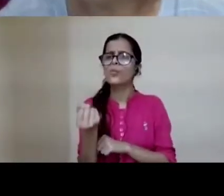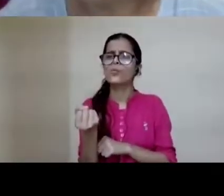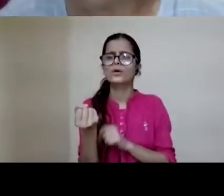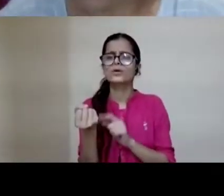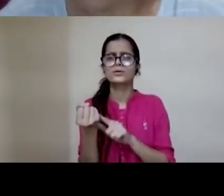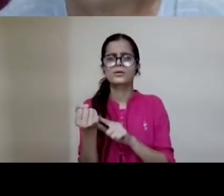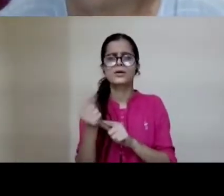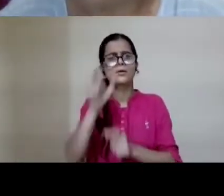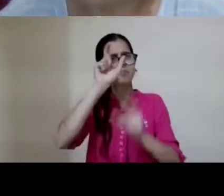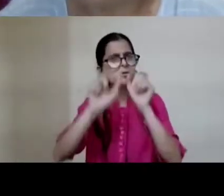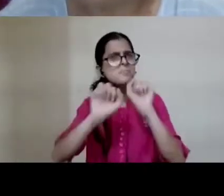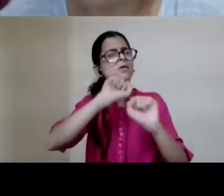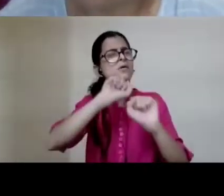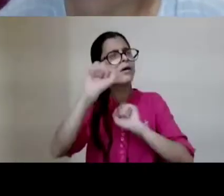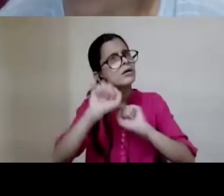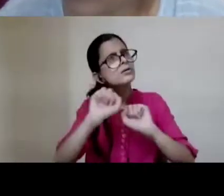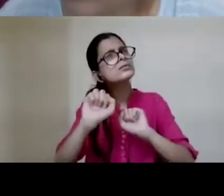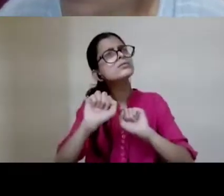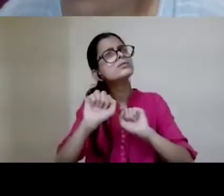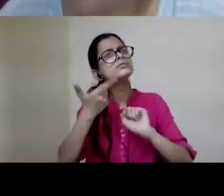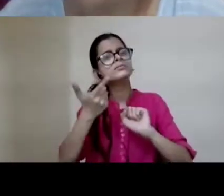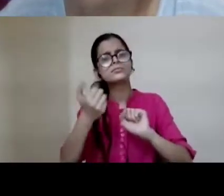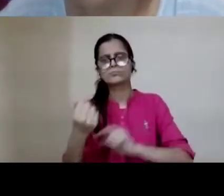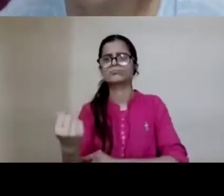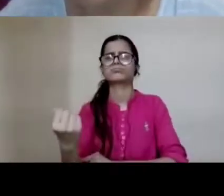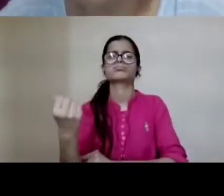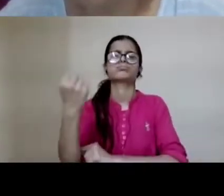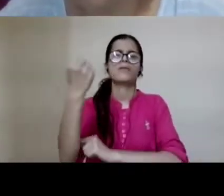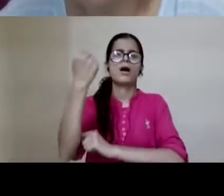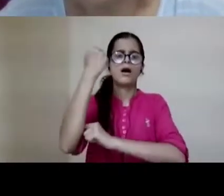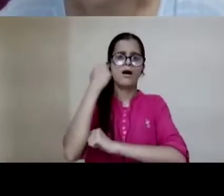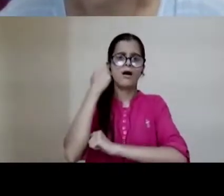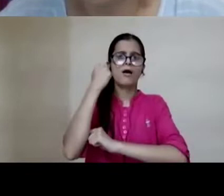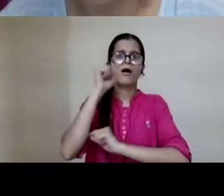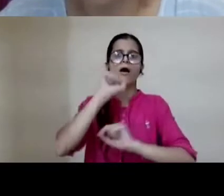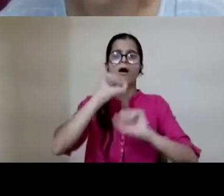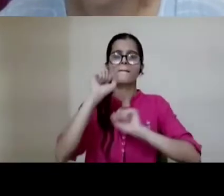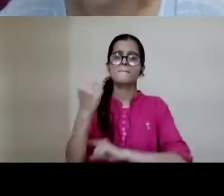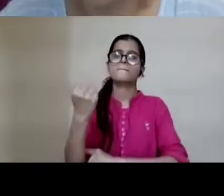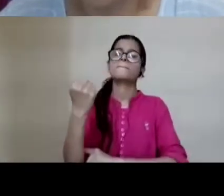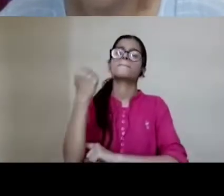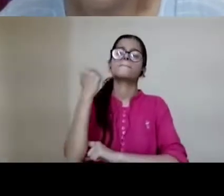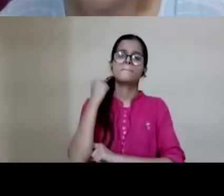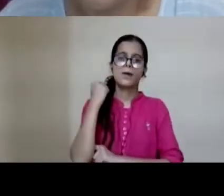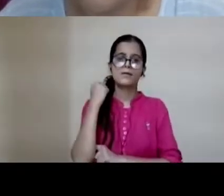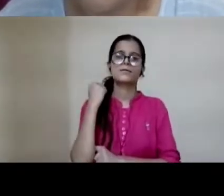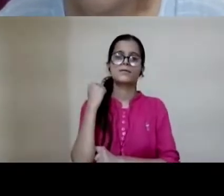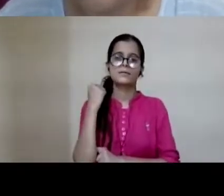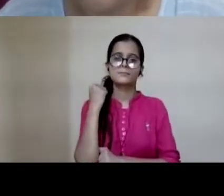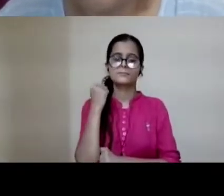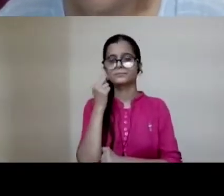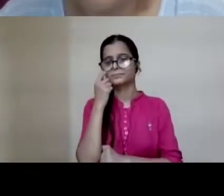the people who have the power to both,